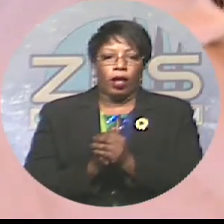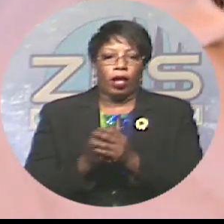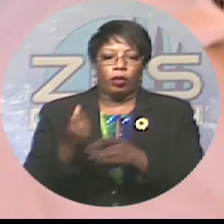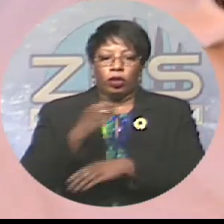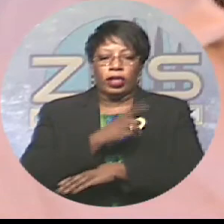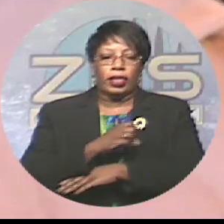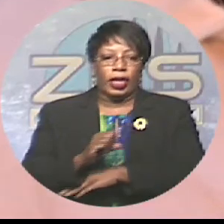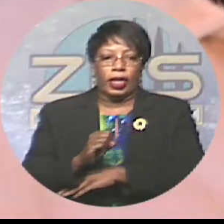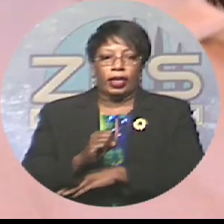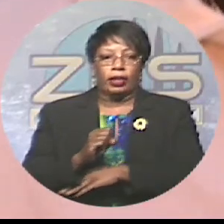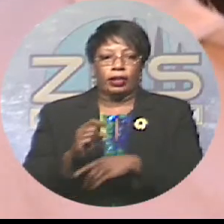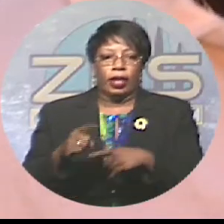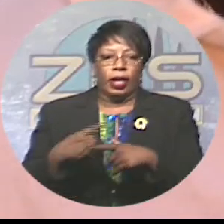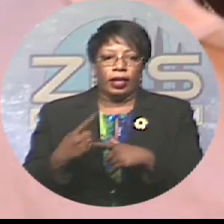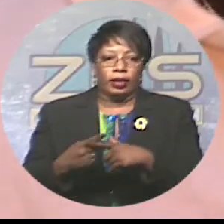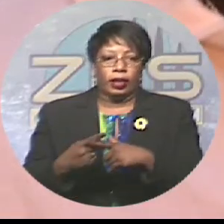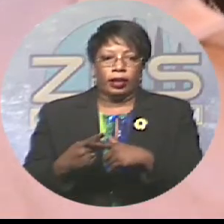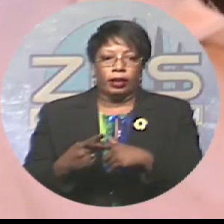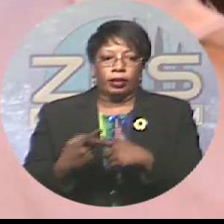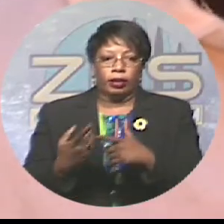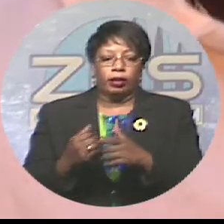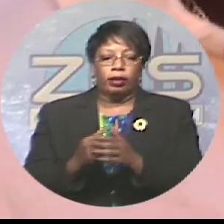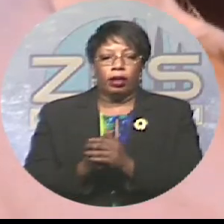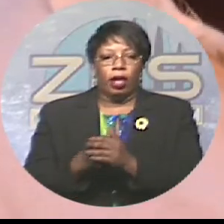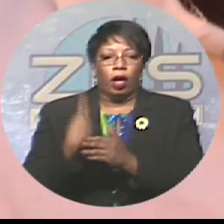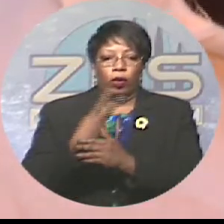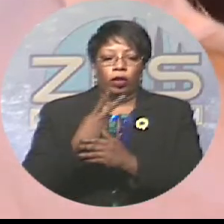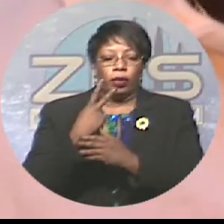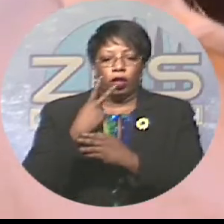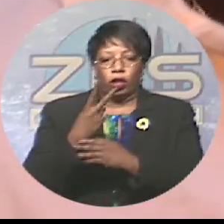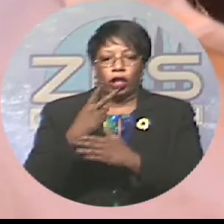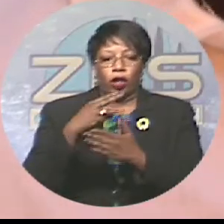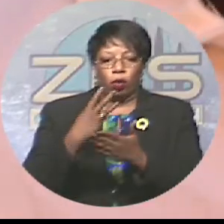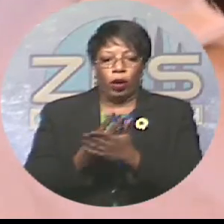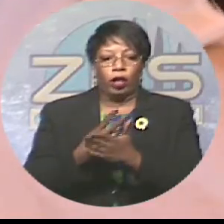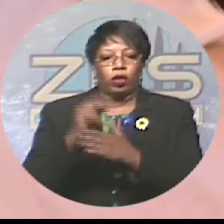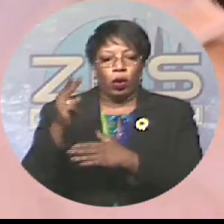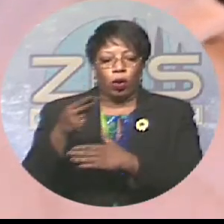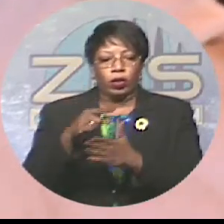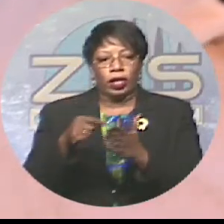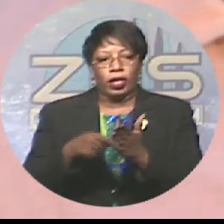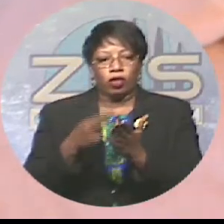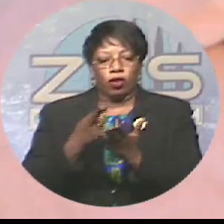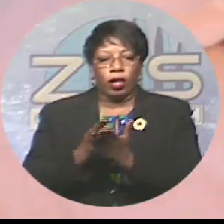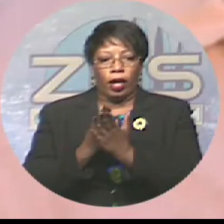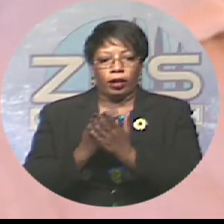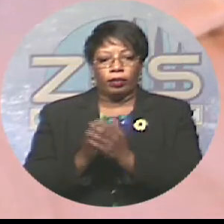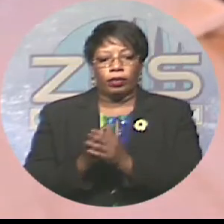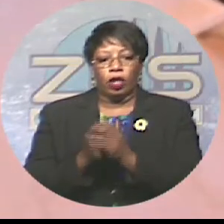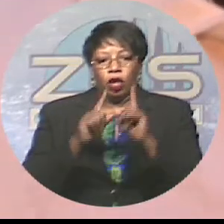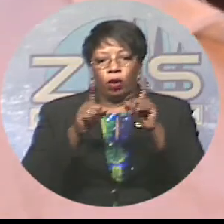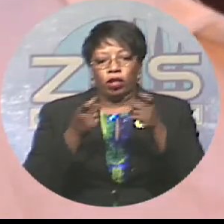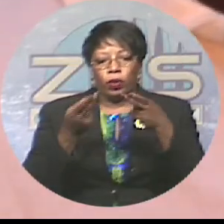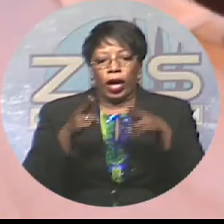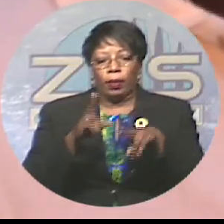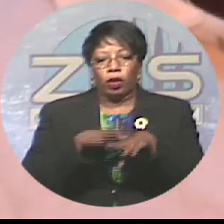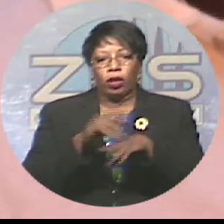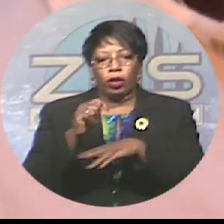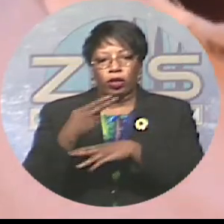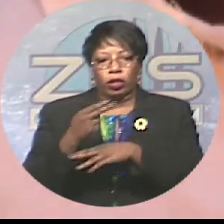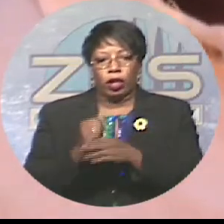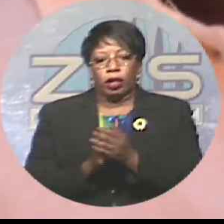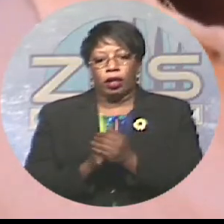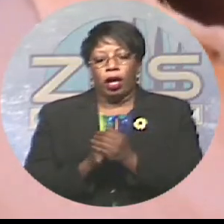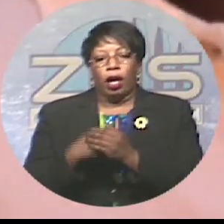So we're going to be looking good to host this 14th annual Buller Edge Regatta. What's going to happen on Thursday? Well, we have the